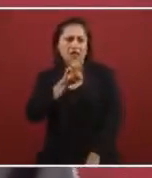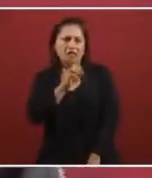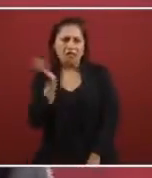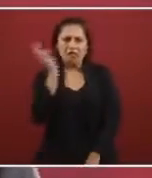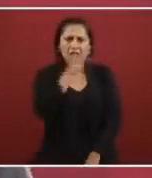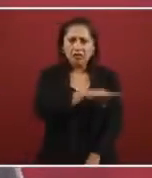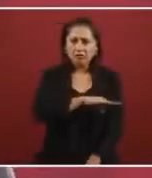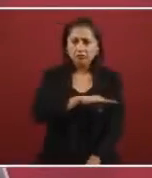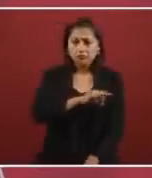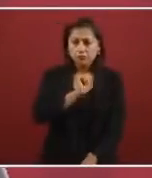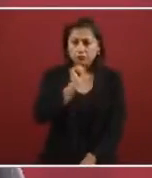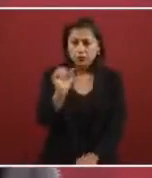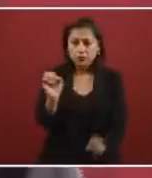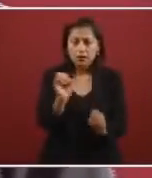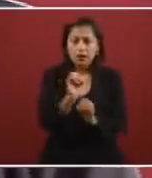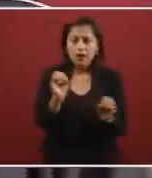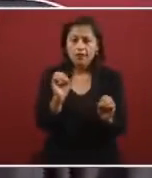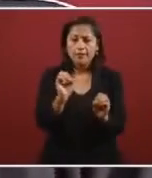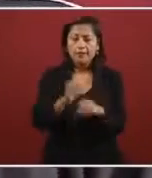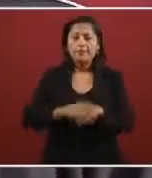defraud,